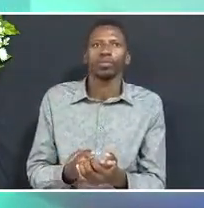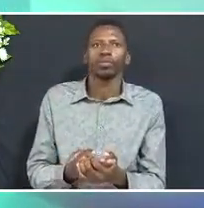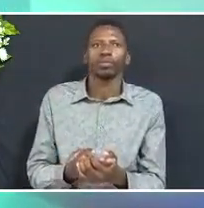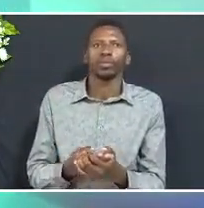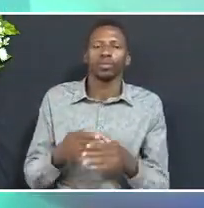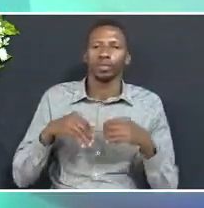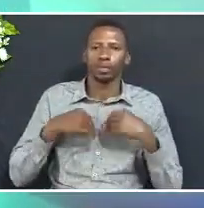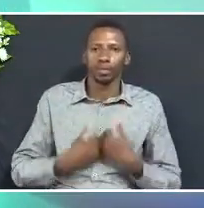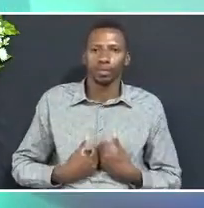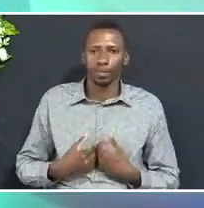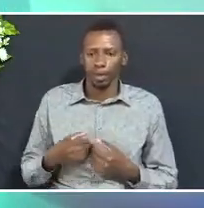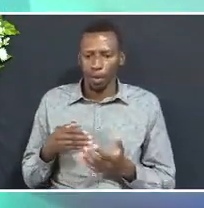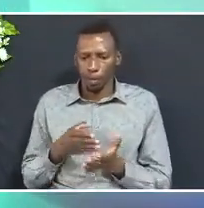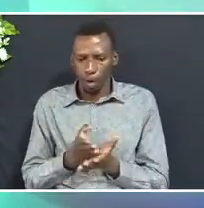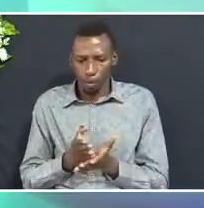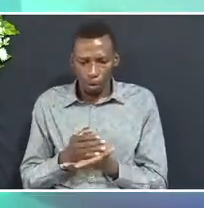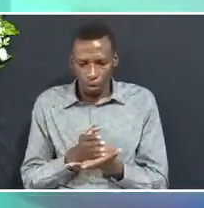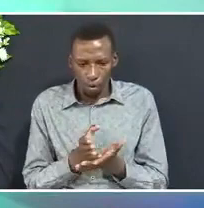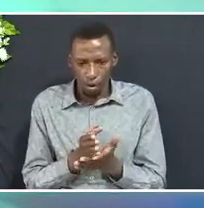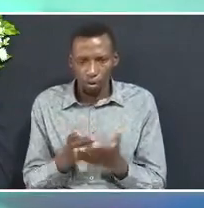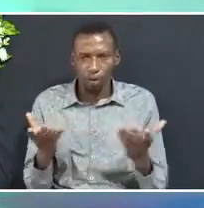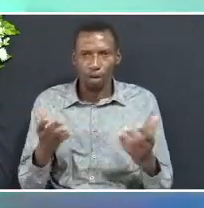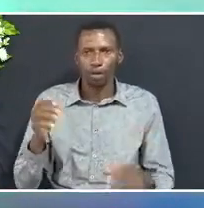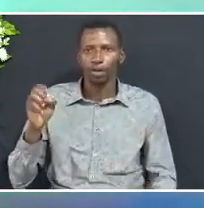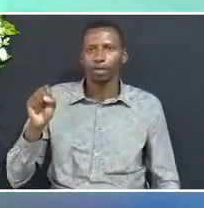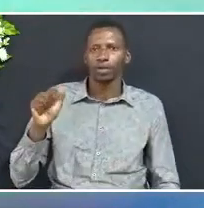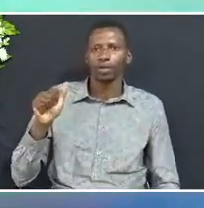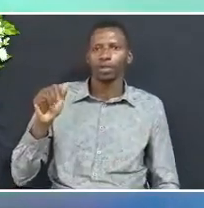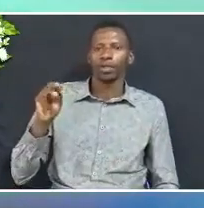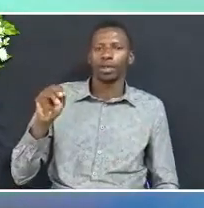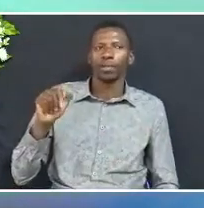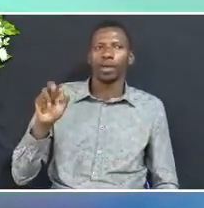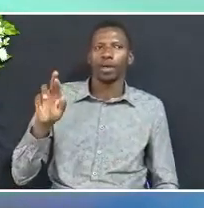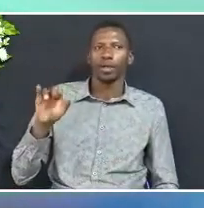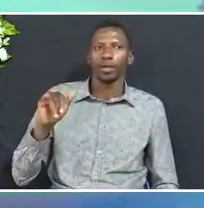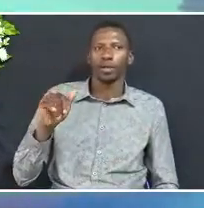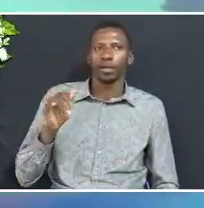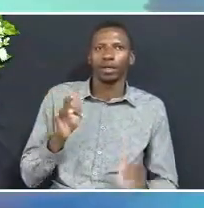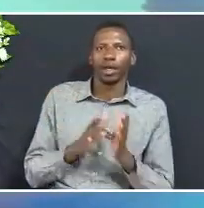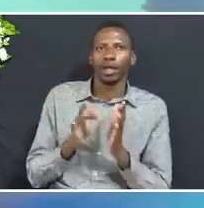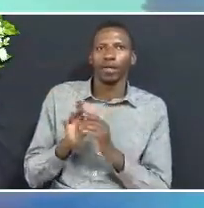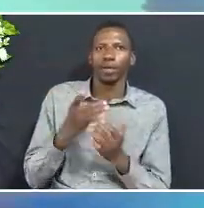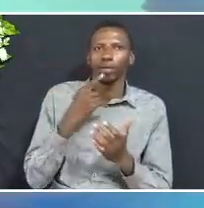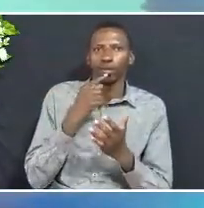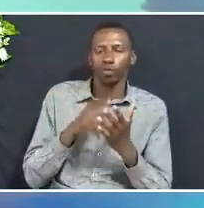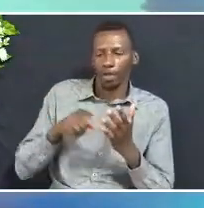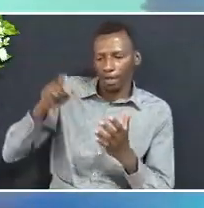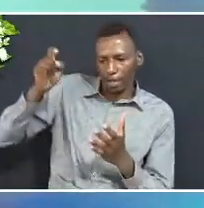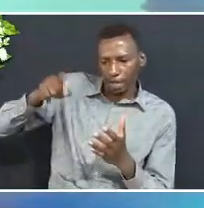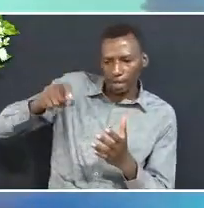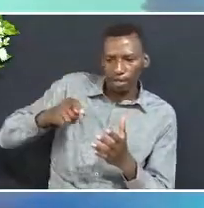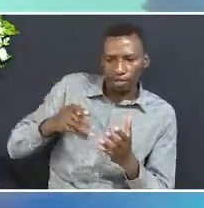He went through Samaria. The Bible says that he needed to go through Samaria.